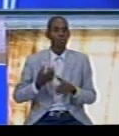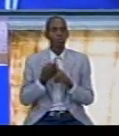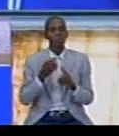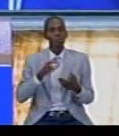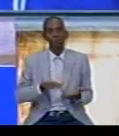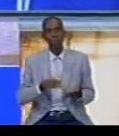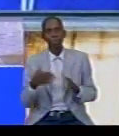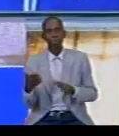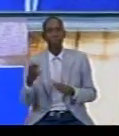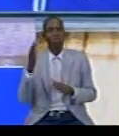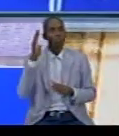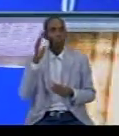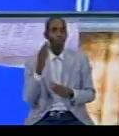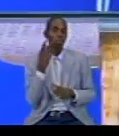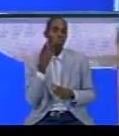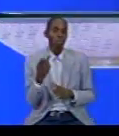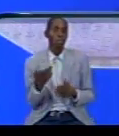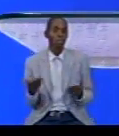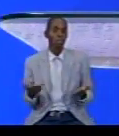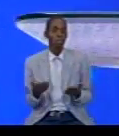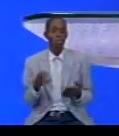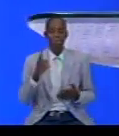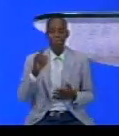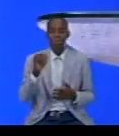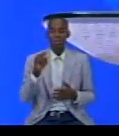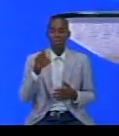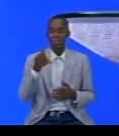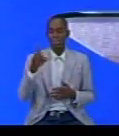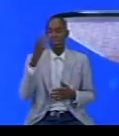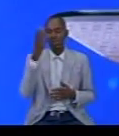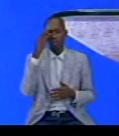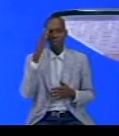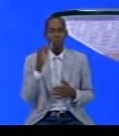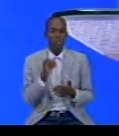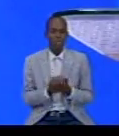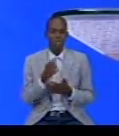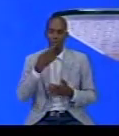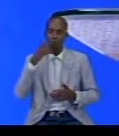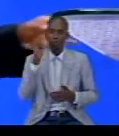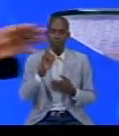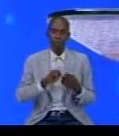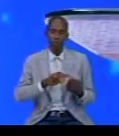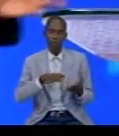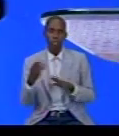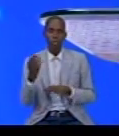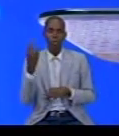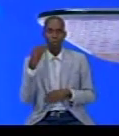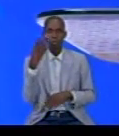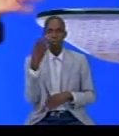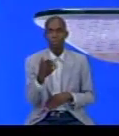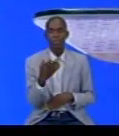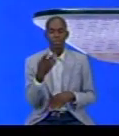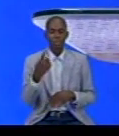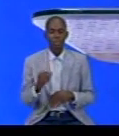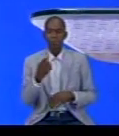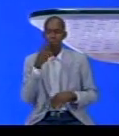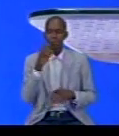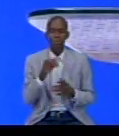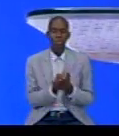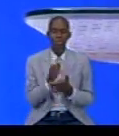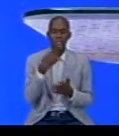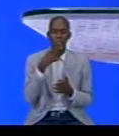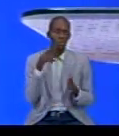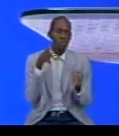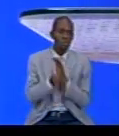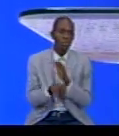from death." Hey, look at Daniel. He knew that the decree to die was there. The decree that he'll slay, kill everybody